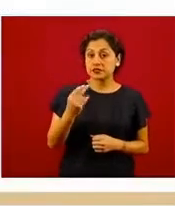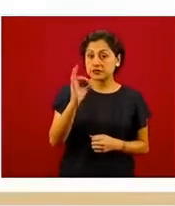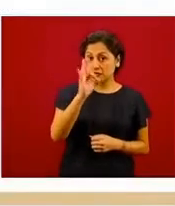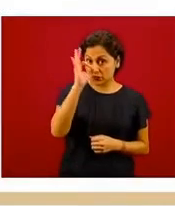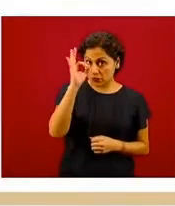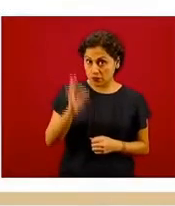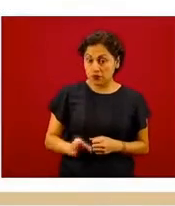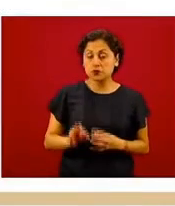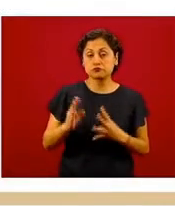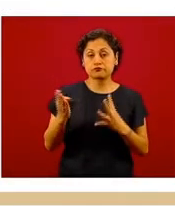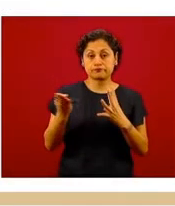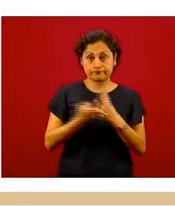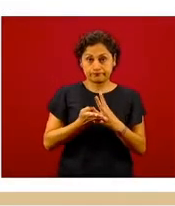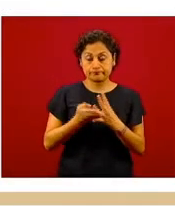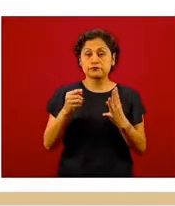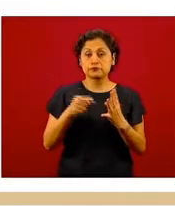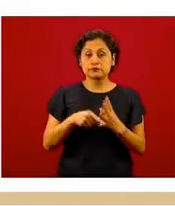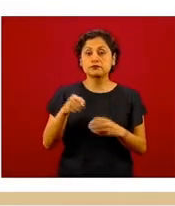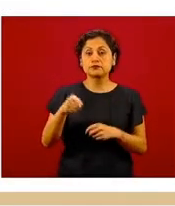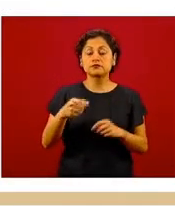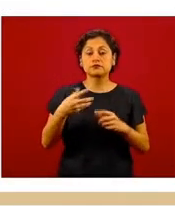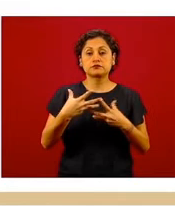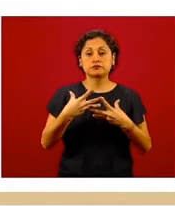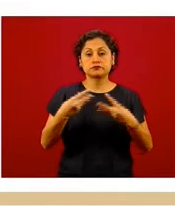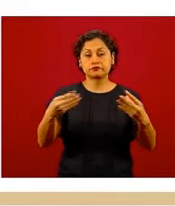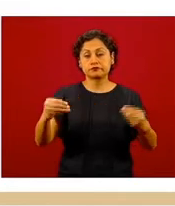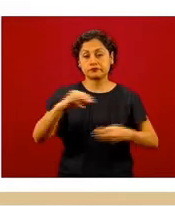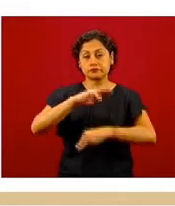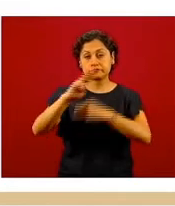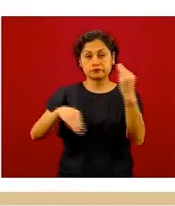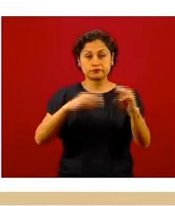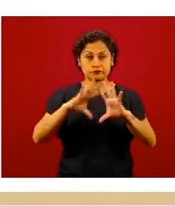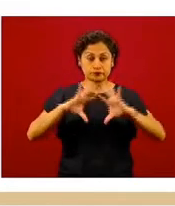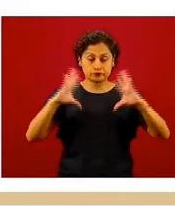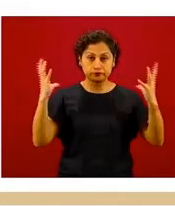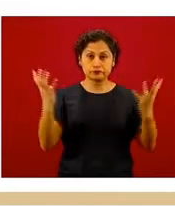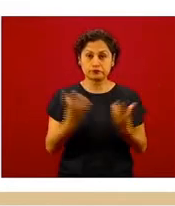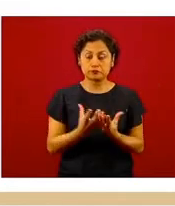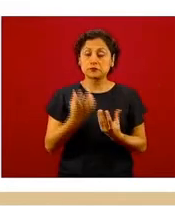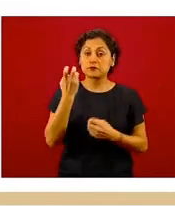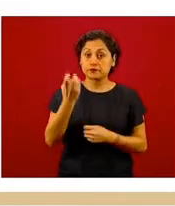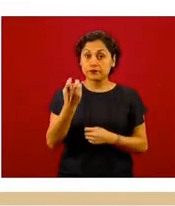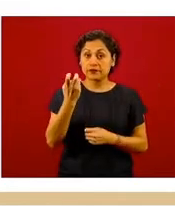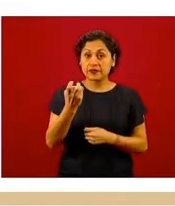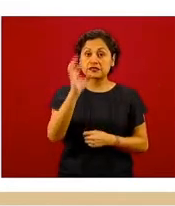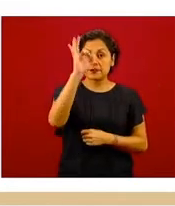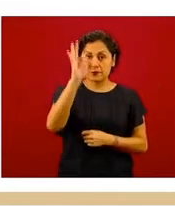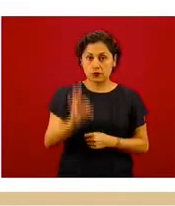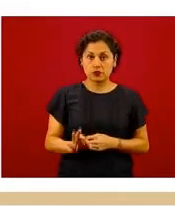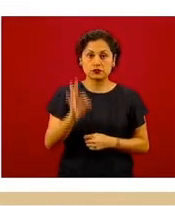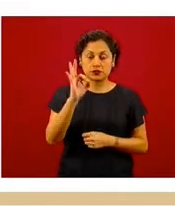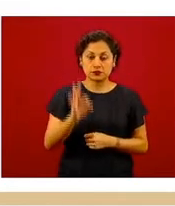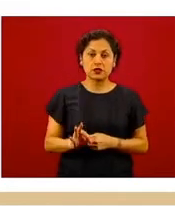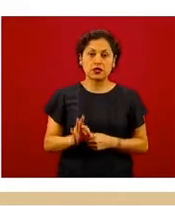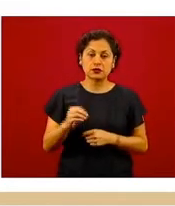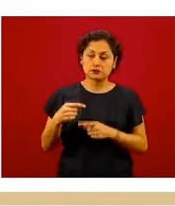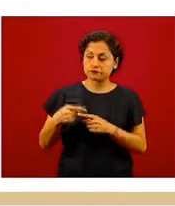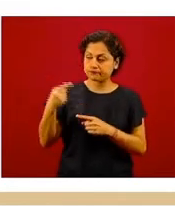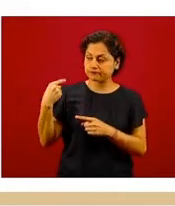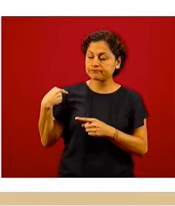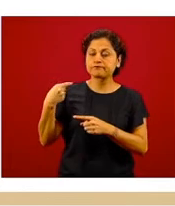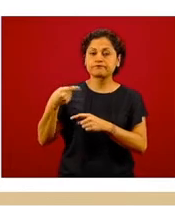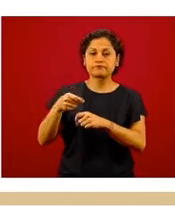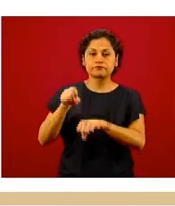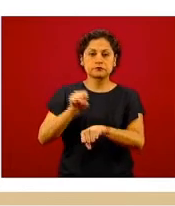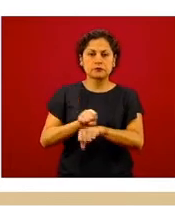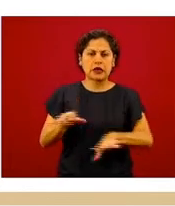25%, so it still continues to be about a quarter of the active pandemic across the globe, and that's stayed steady mostly over